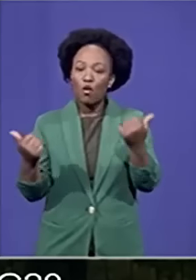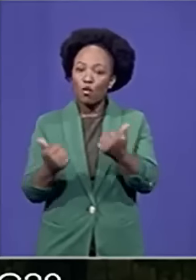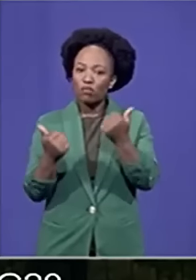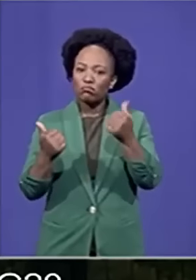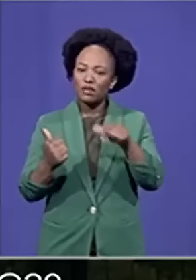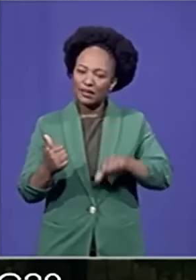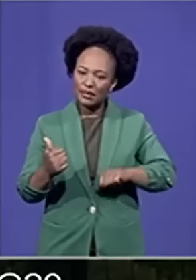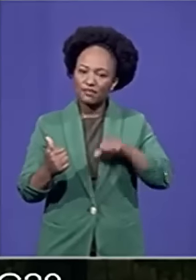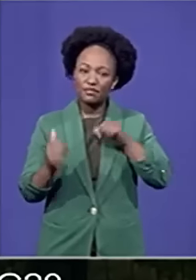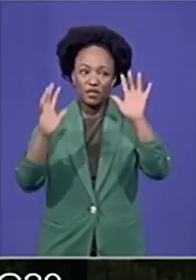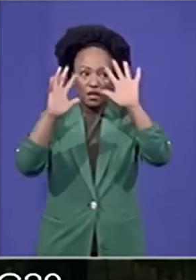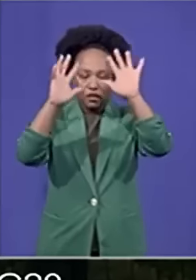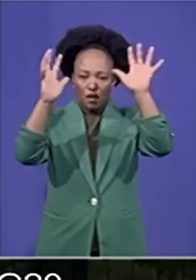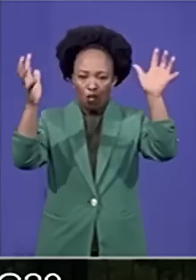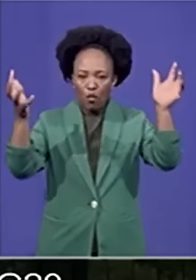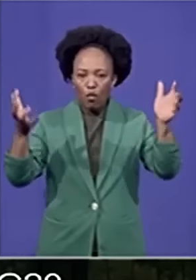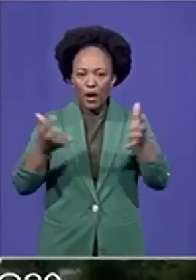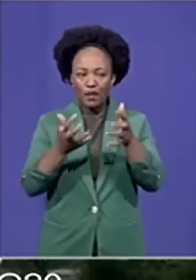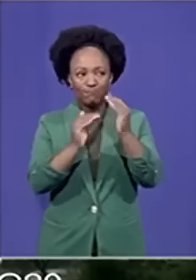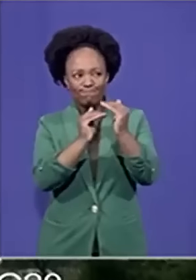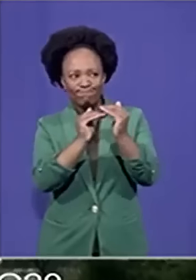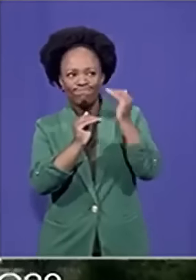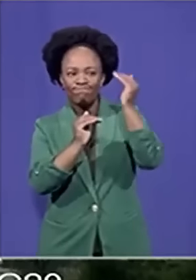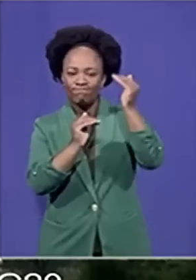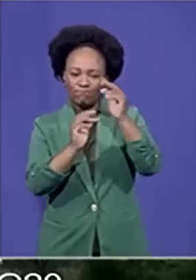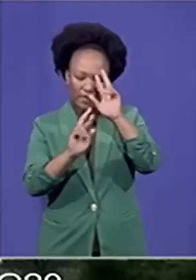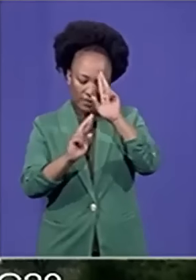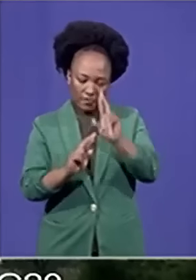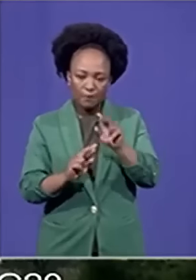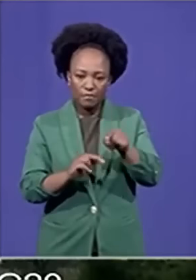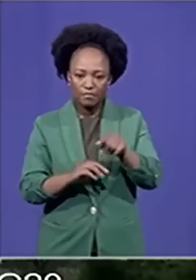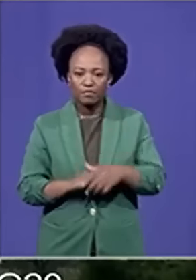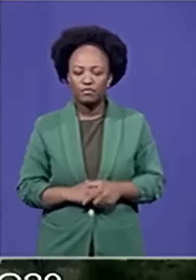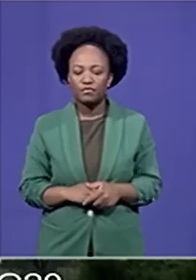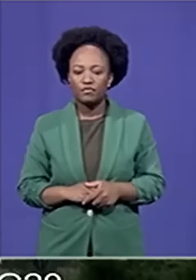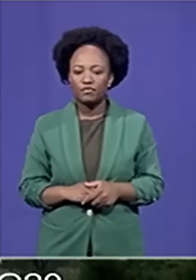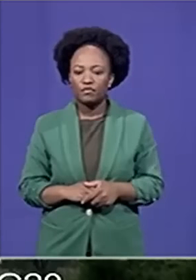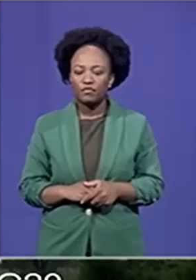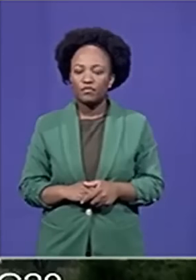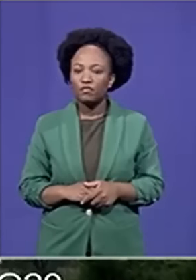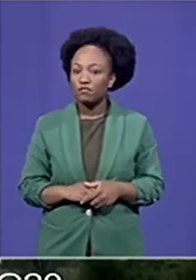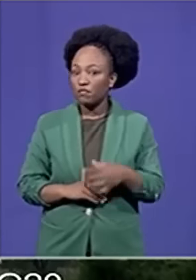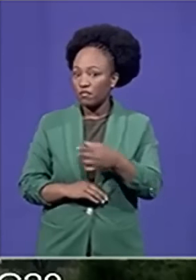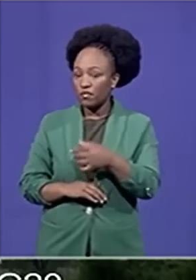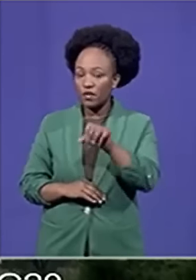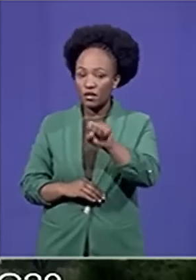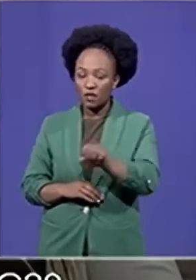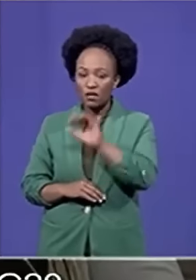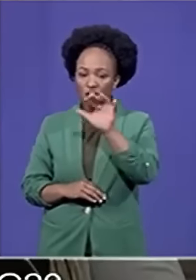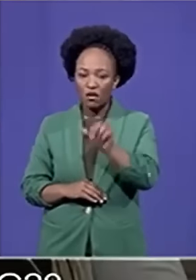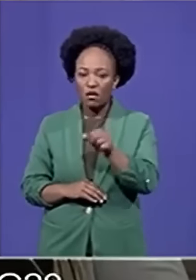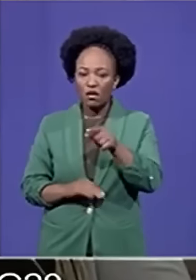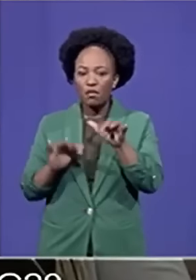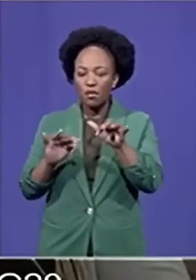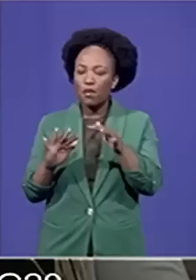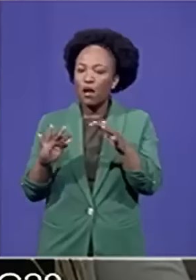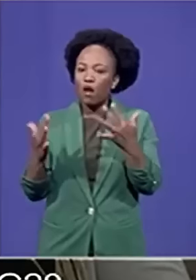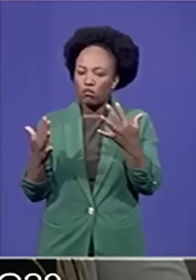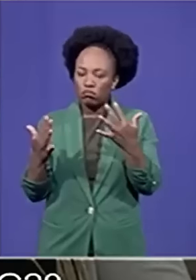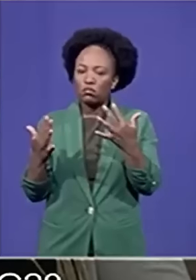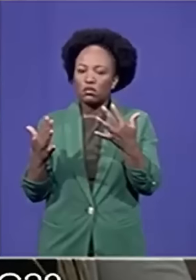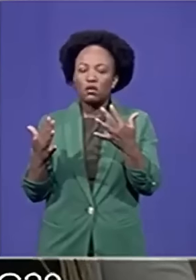rona mona mafatsheng e santsane se phahame. Ebe ma-Afrika Borwa seboka sena se tla ama ma-Afrika Borwa kapa se tla